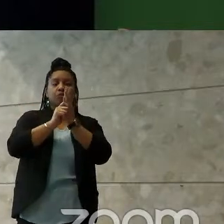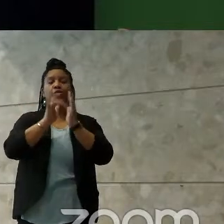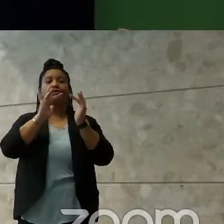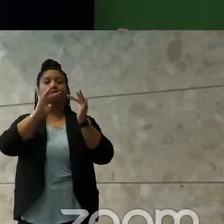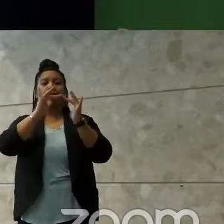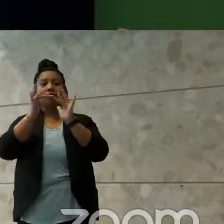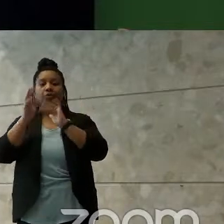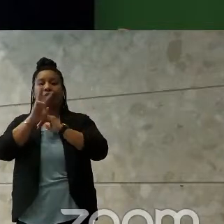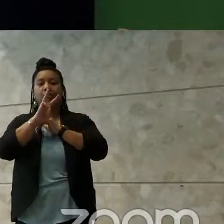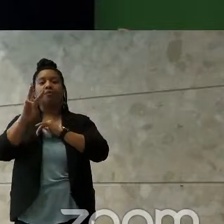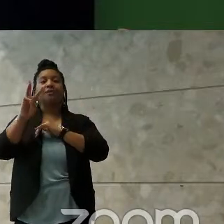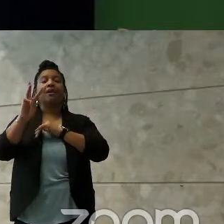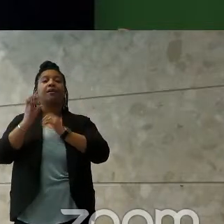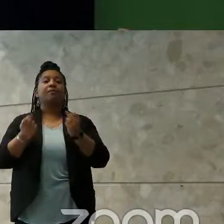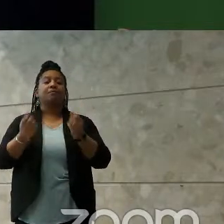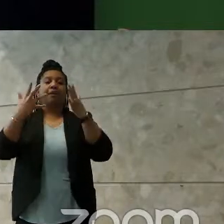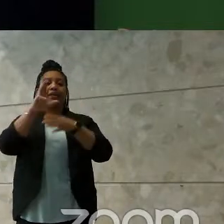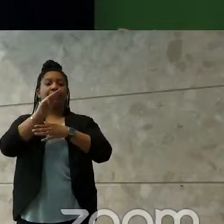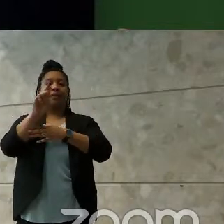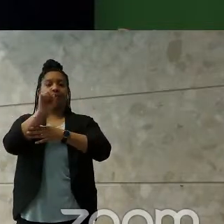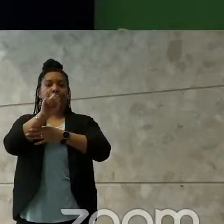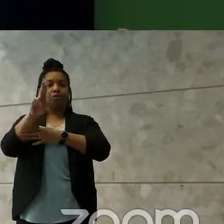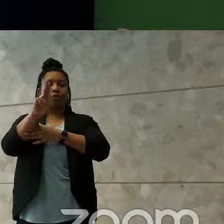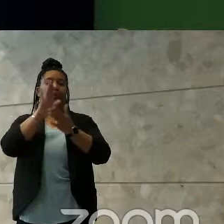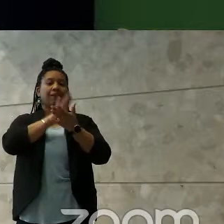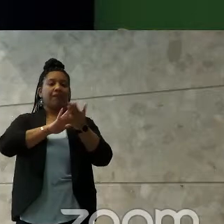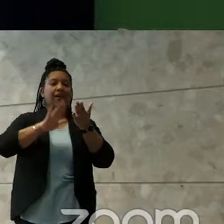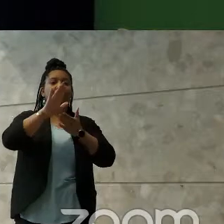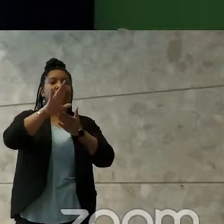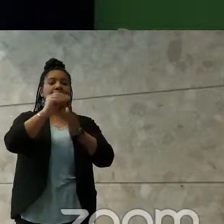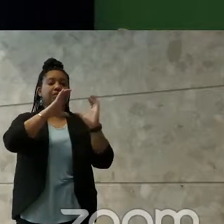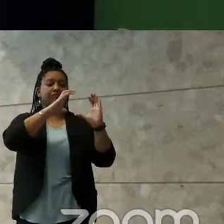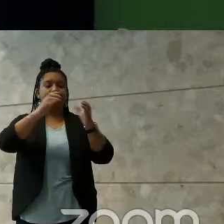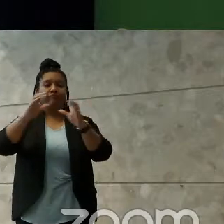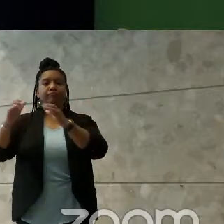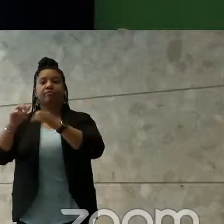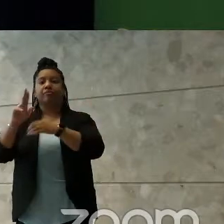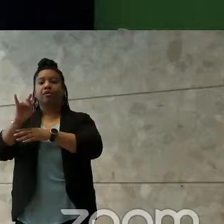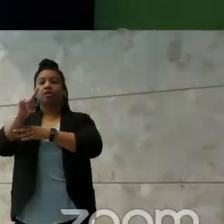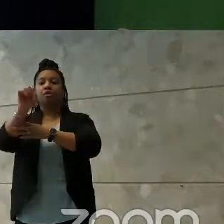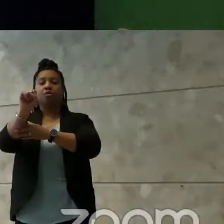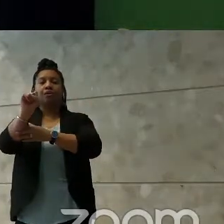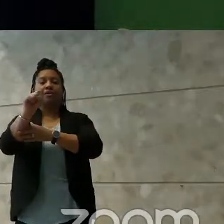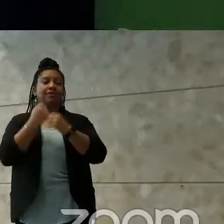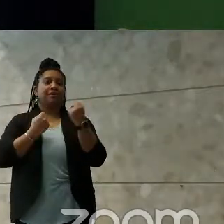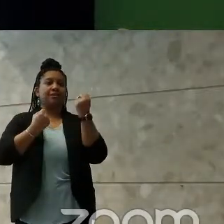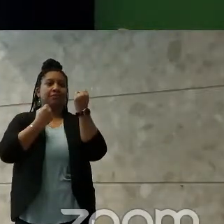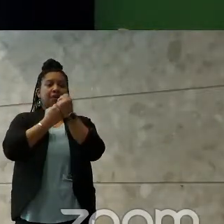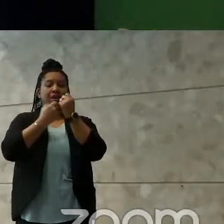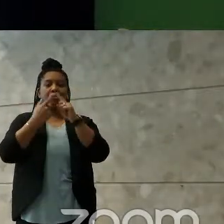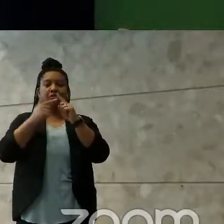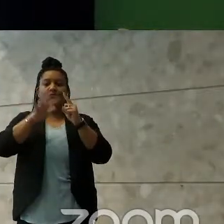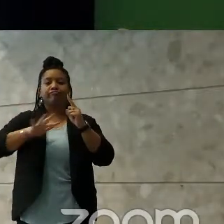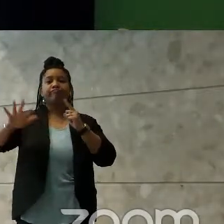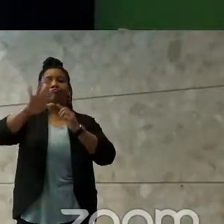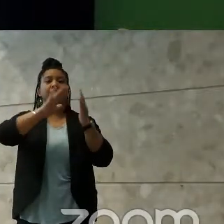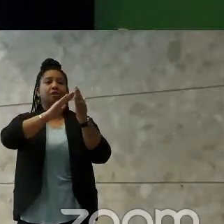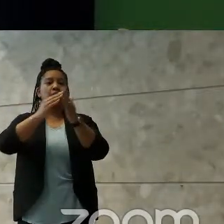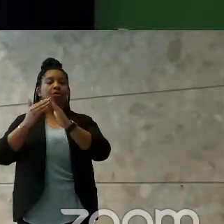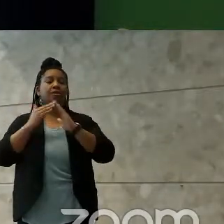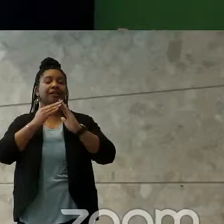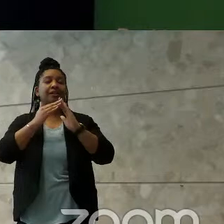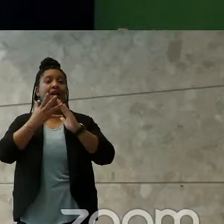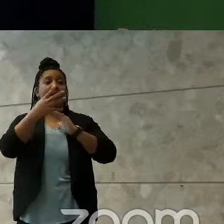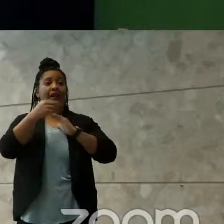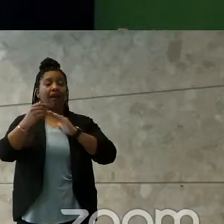many MSU colleges and units, sponsors from the community, and